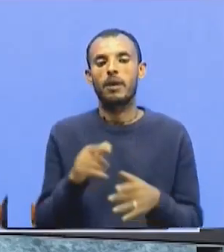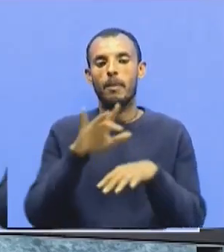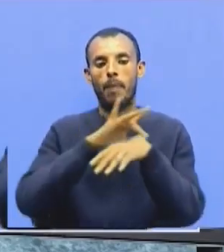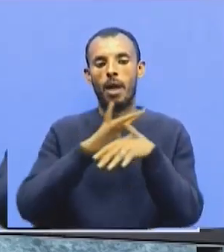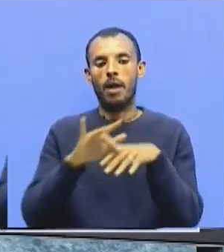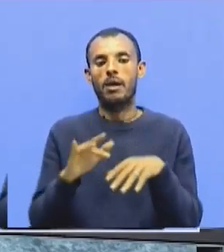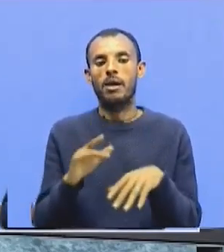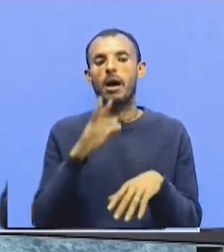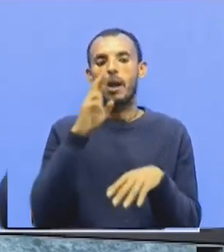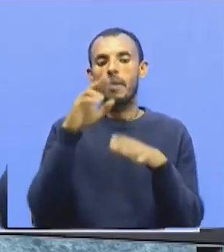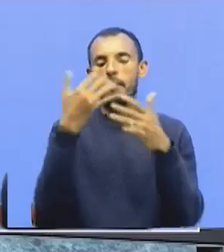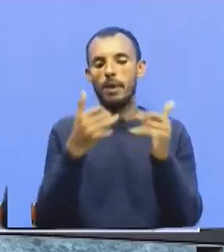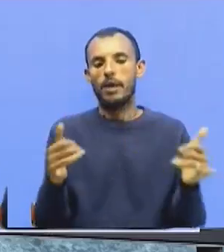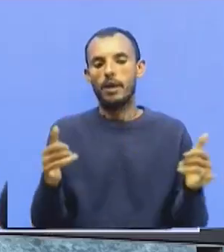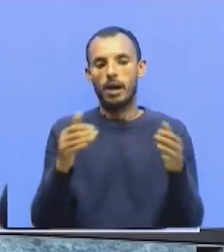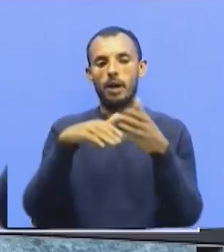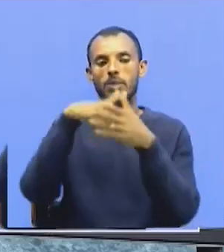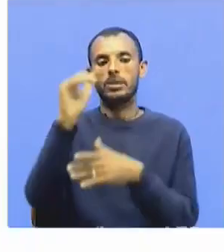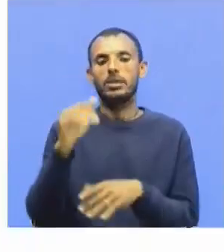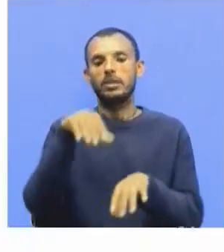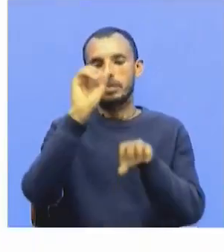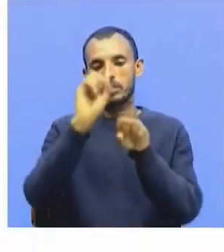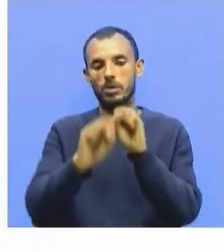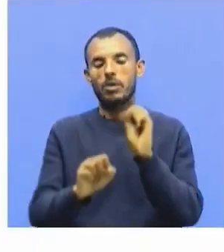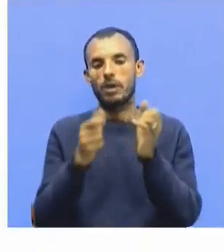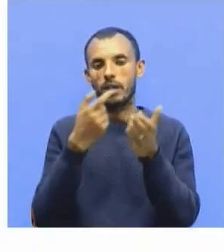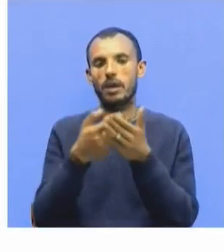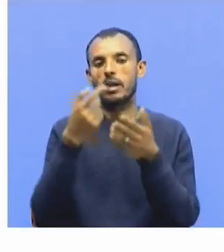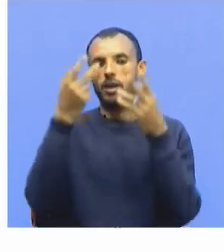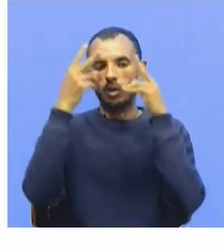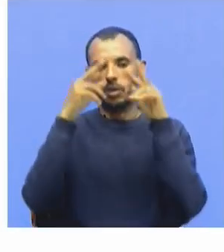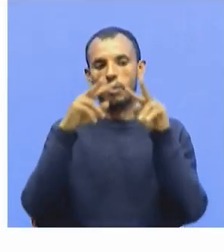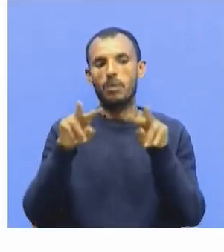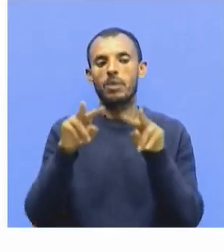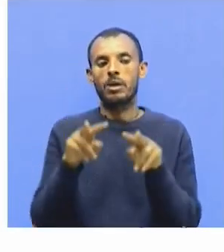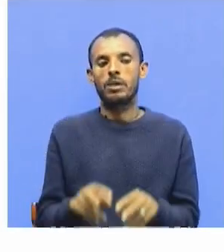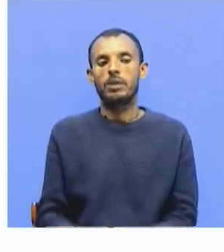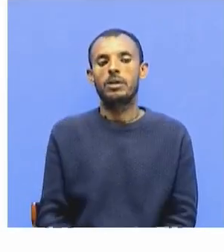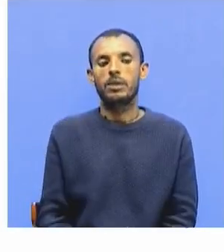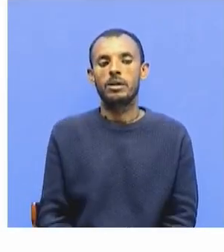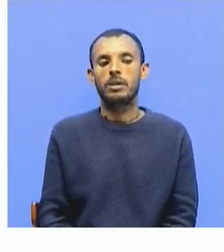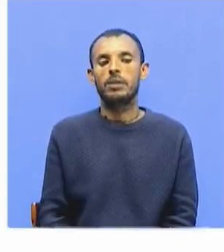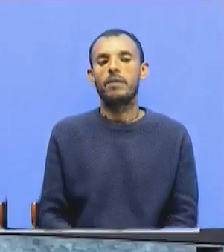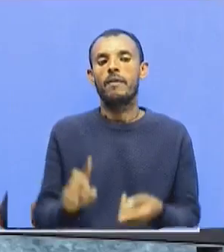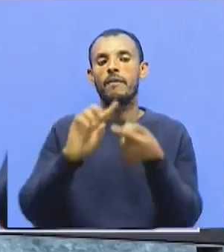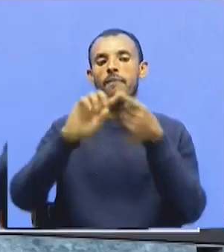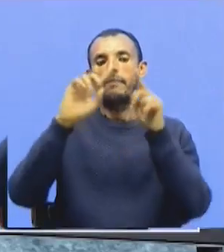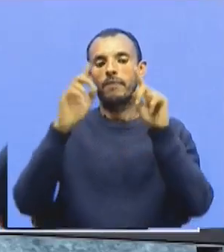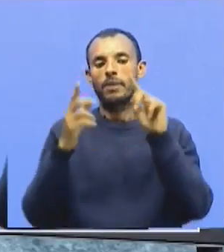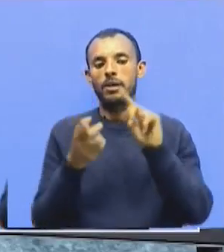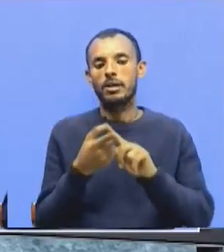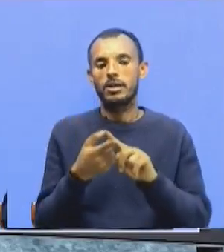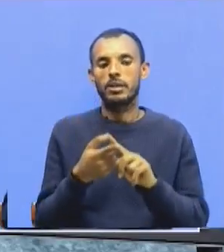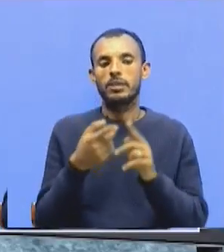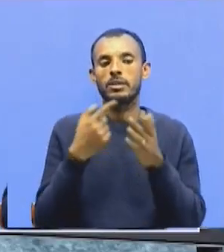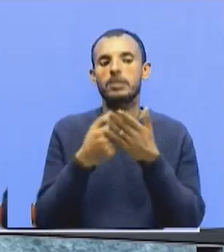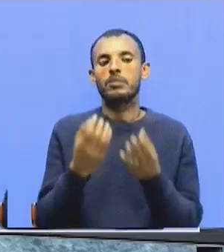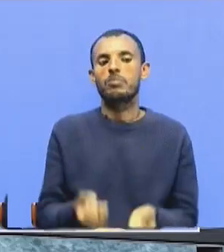Blank are playing outside. So here is, look here. Friends. This is